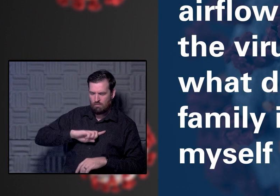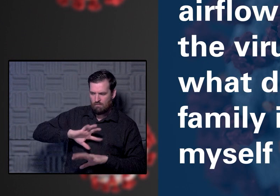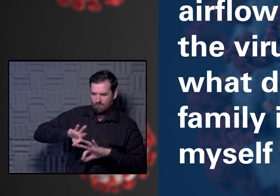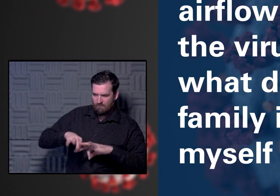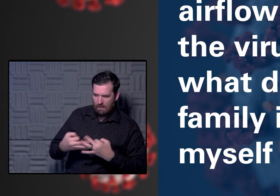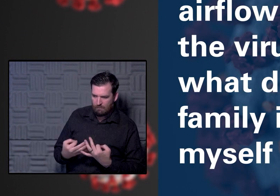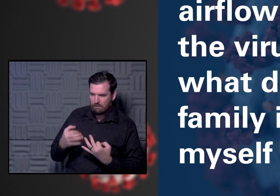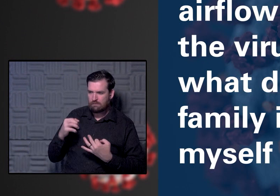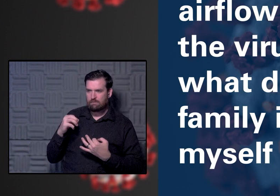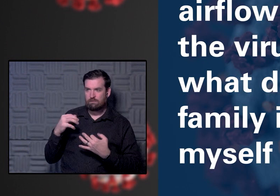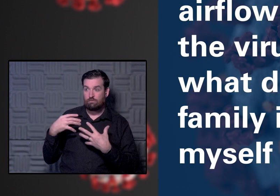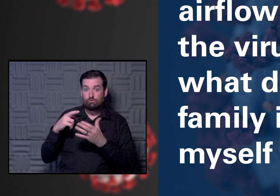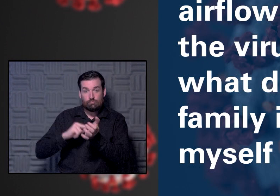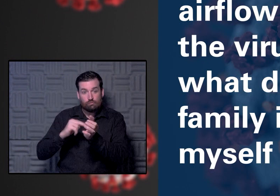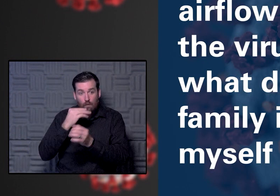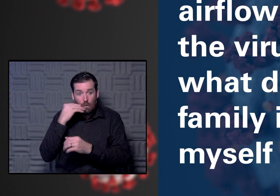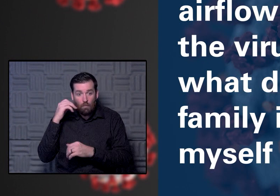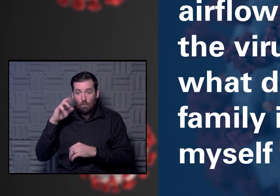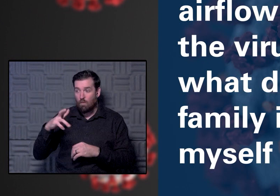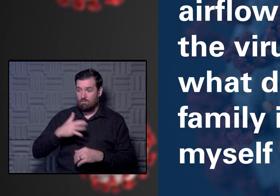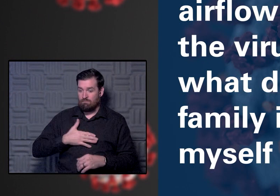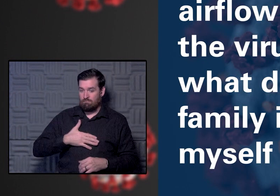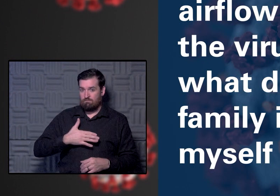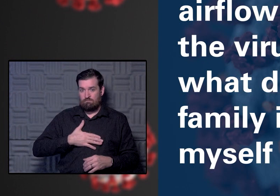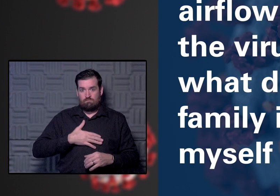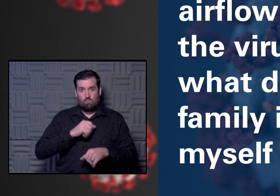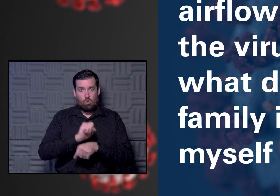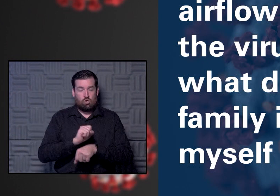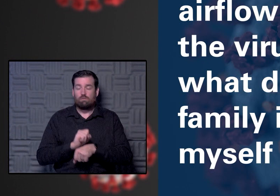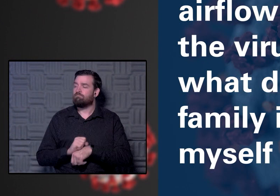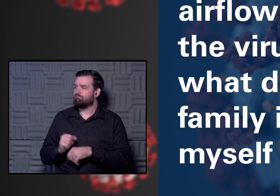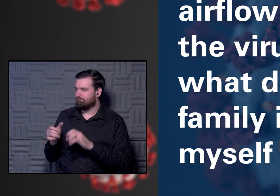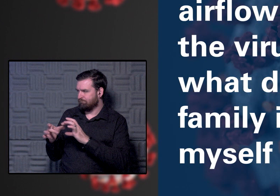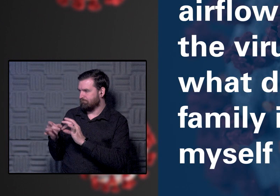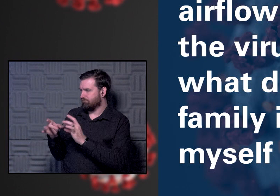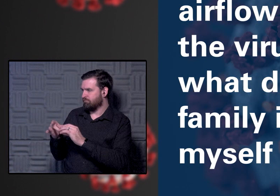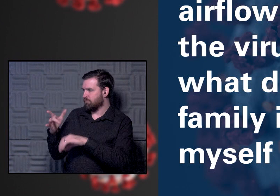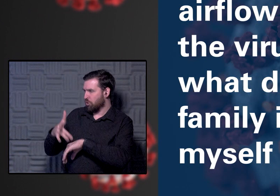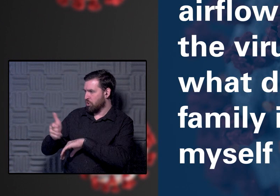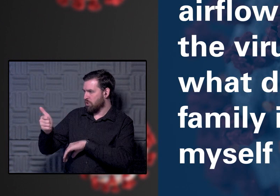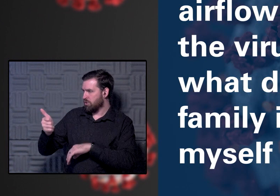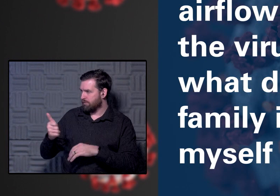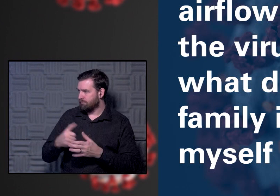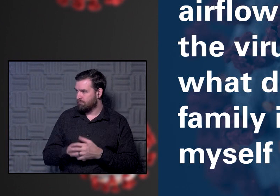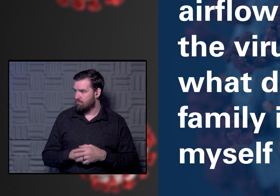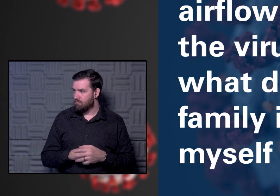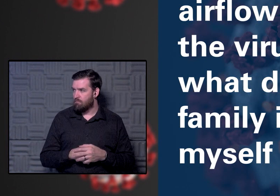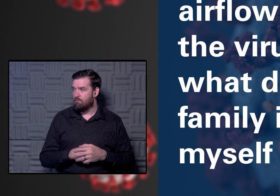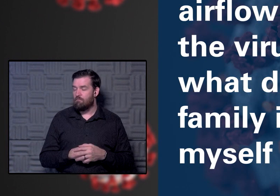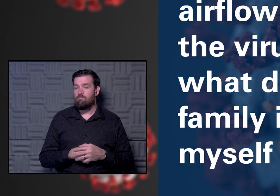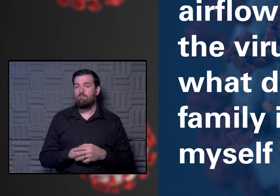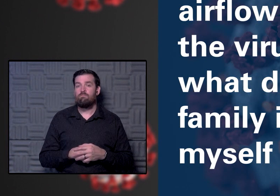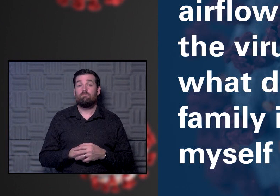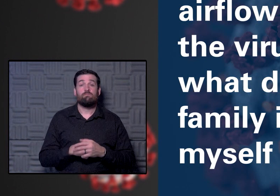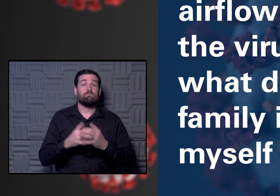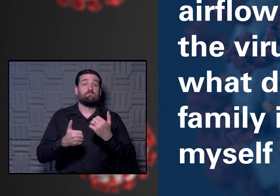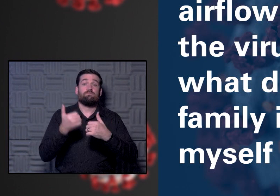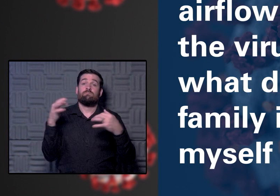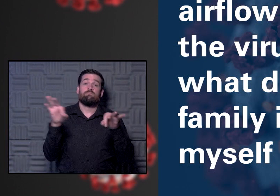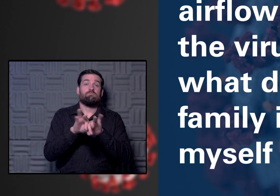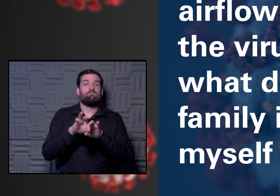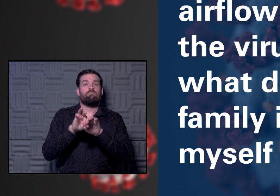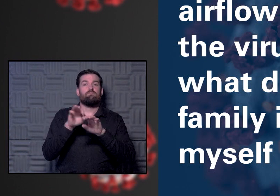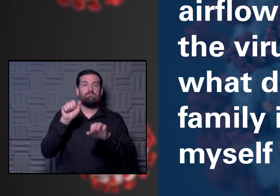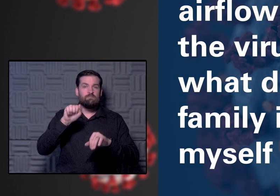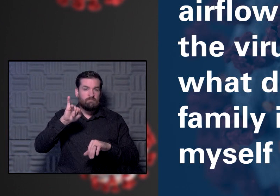or myself at work? Yeah, so kind of what I talked about earlier about really the key is movement